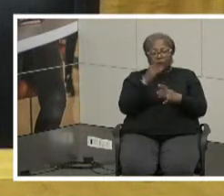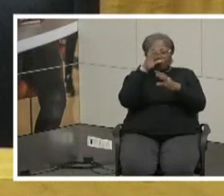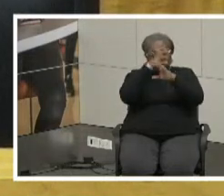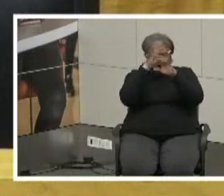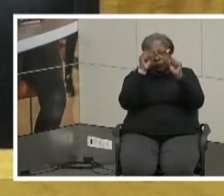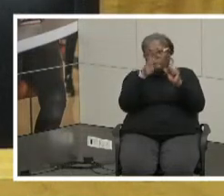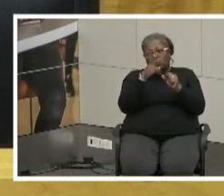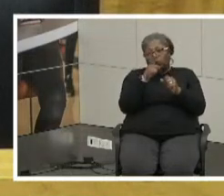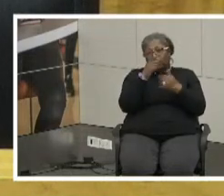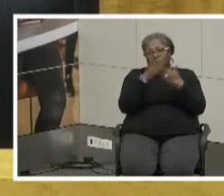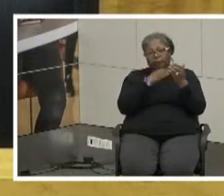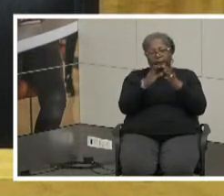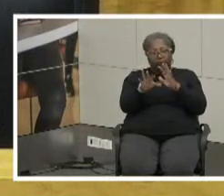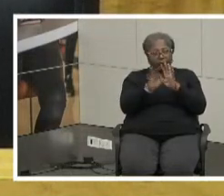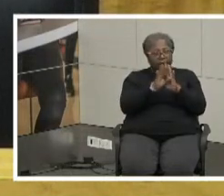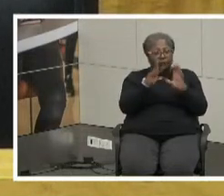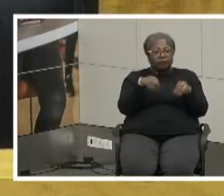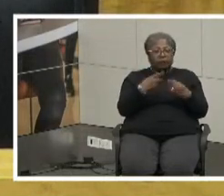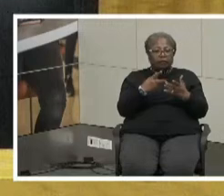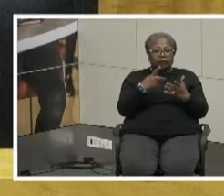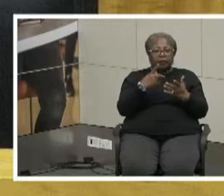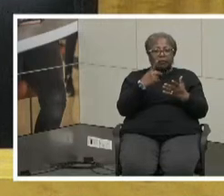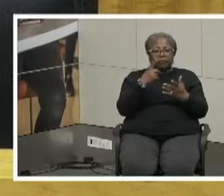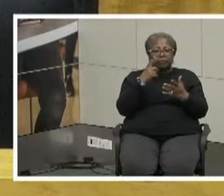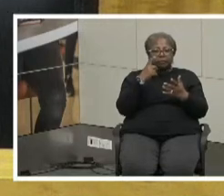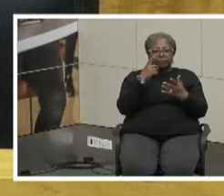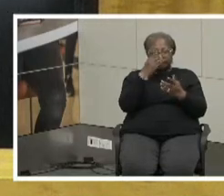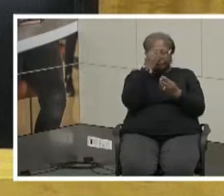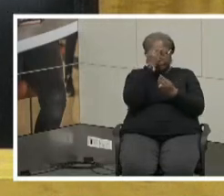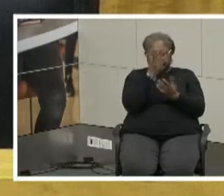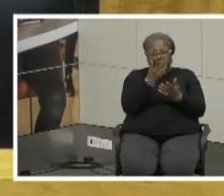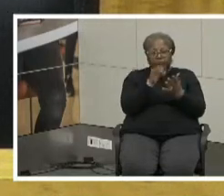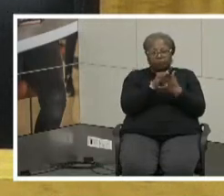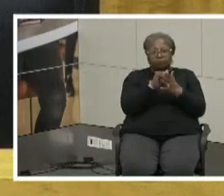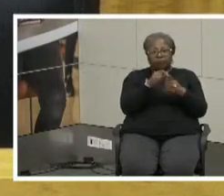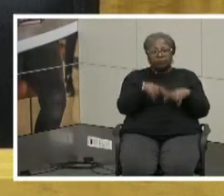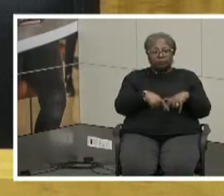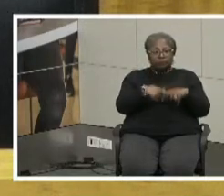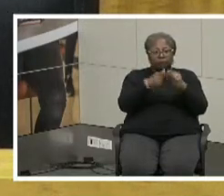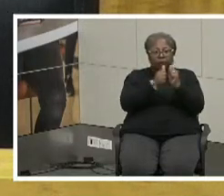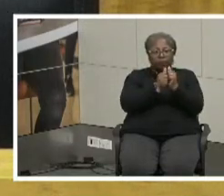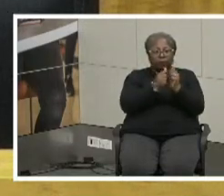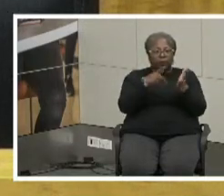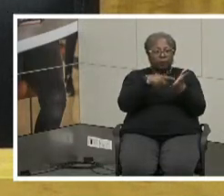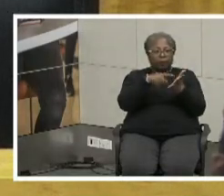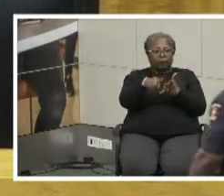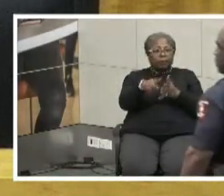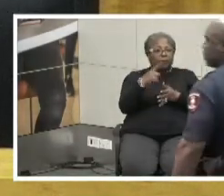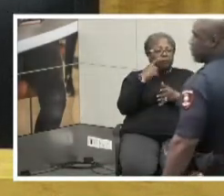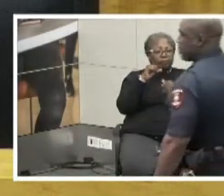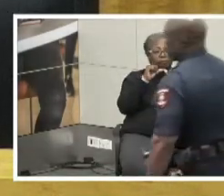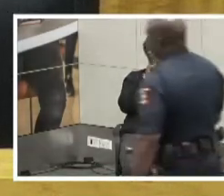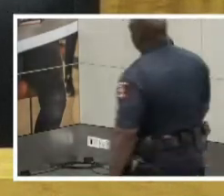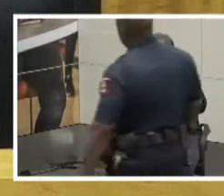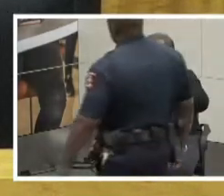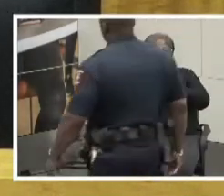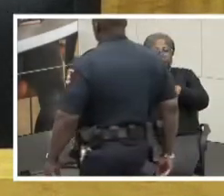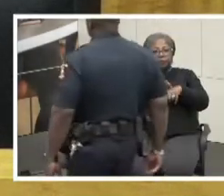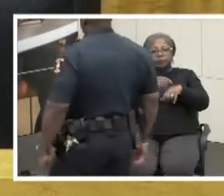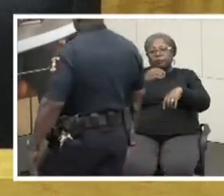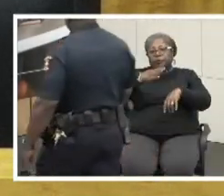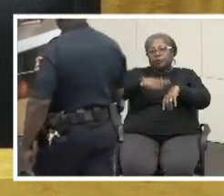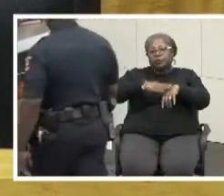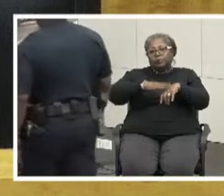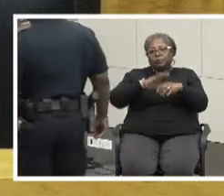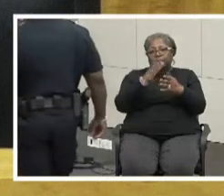or designate to provide notice of same that the board approves suspensions without pay for continuing term and probationary